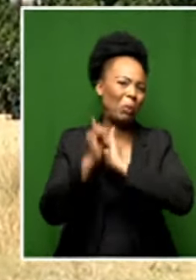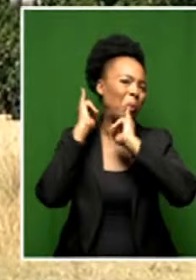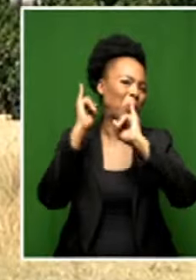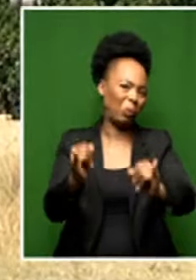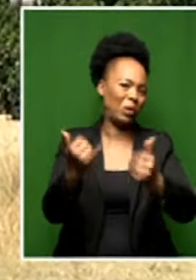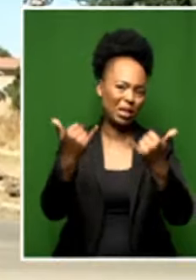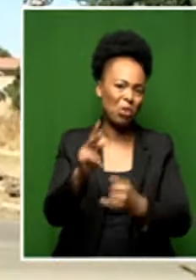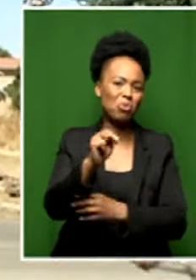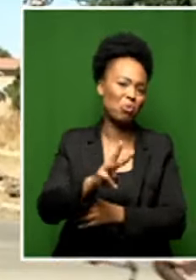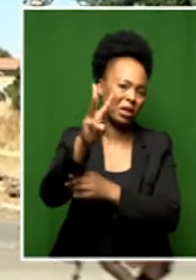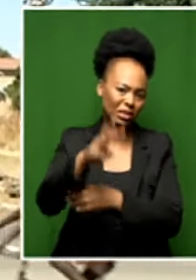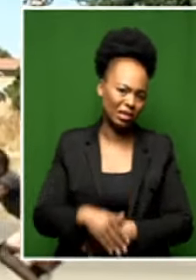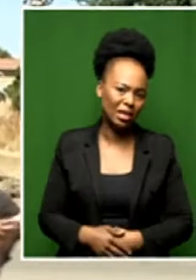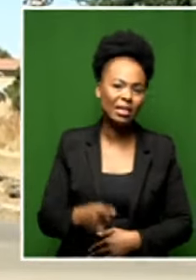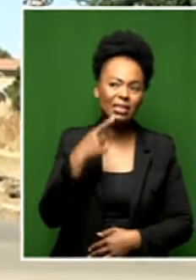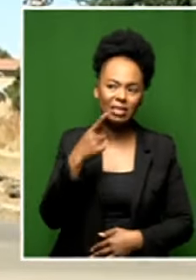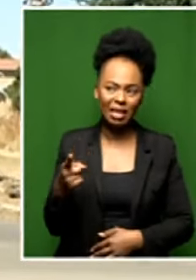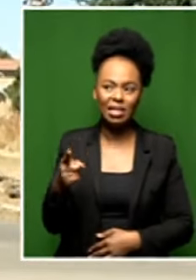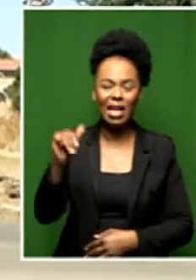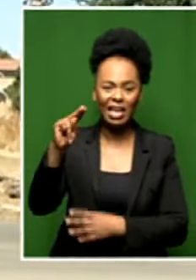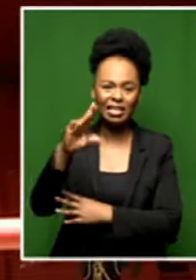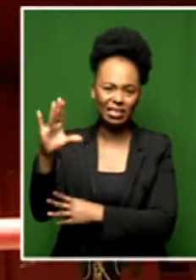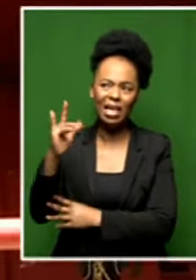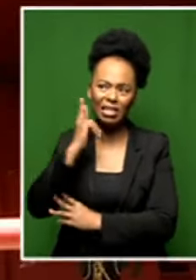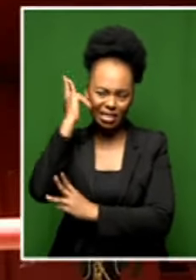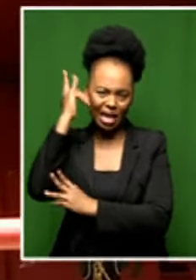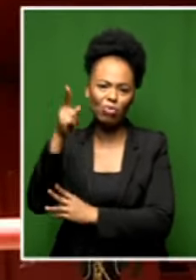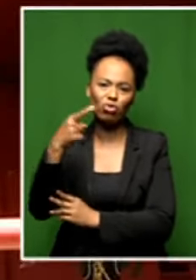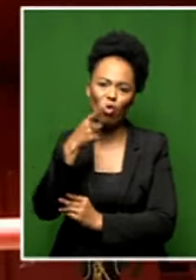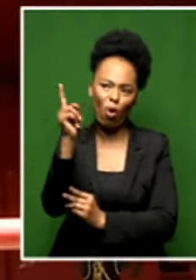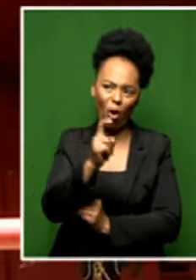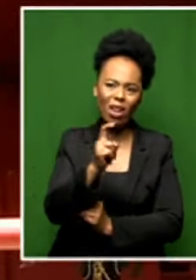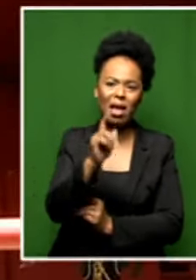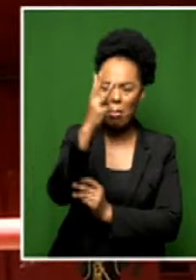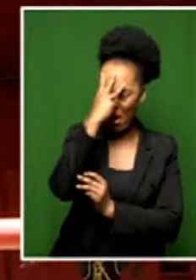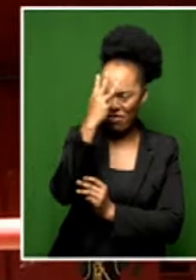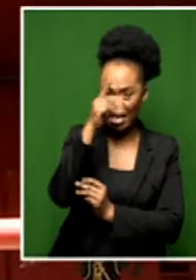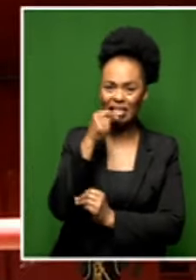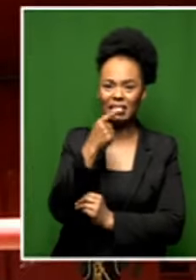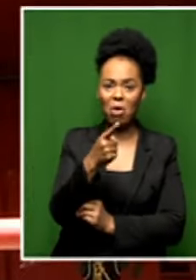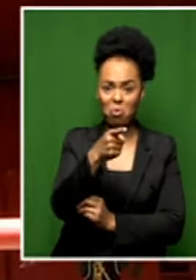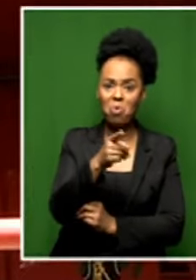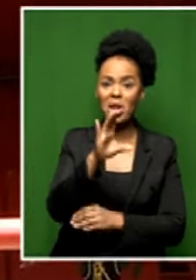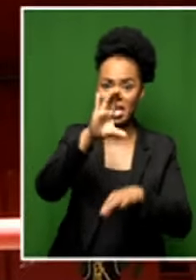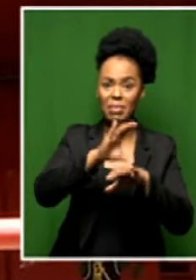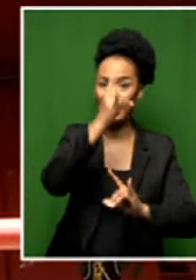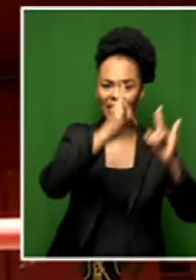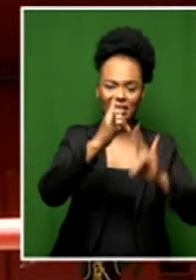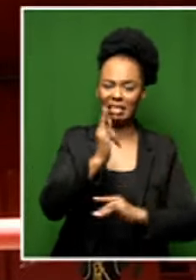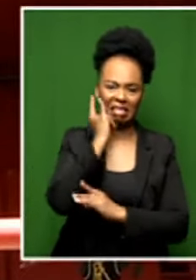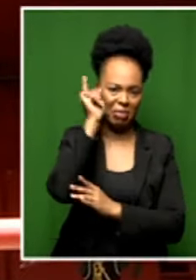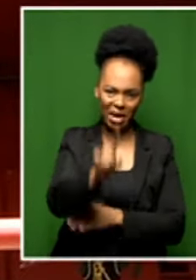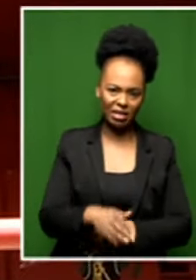ANC should be ashamed to call Mahikeng the provincial capital city. Nothing shows that this place is a capital